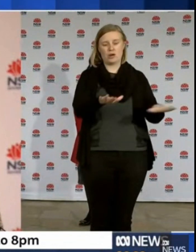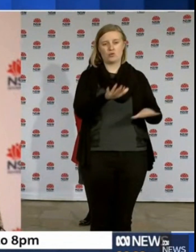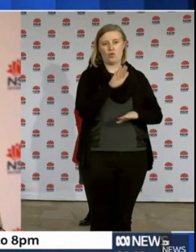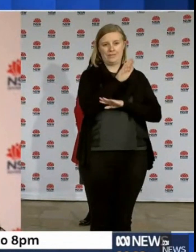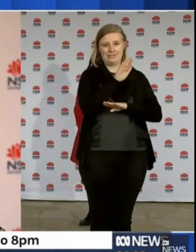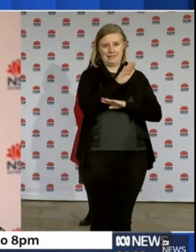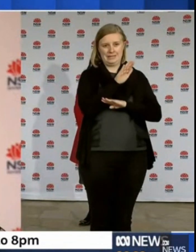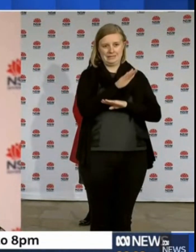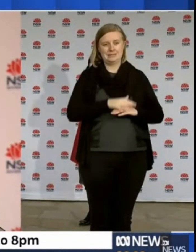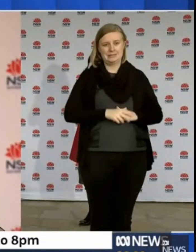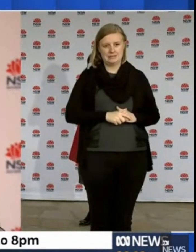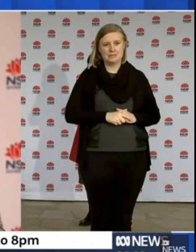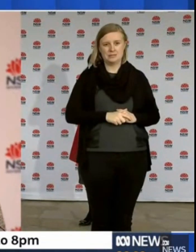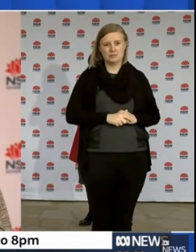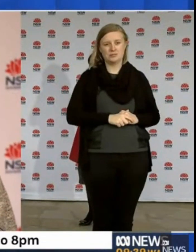ATAGI foresaw,